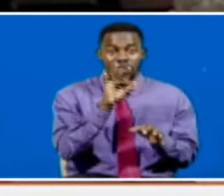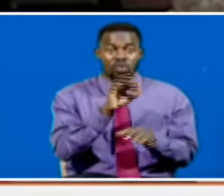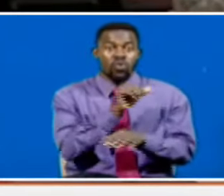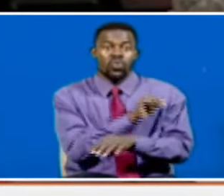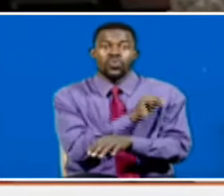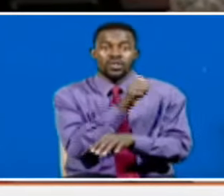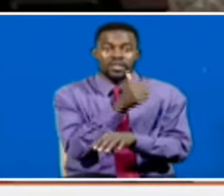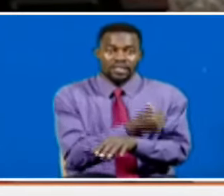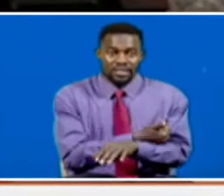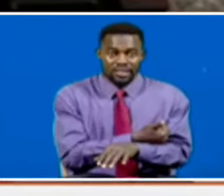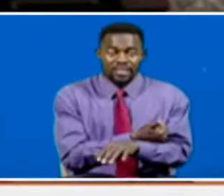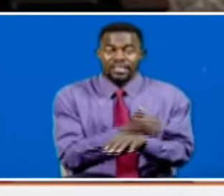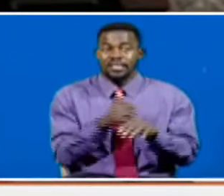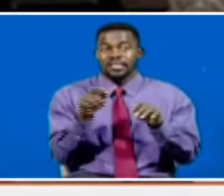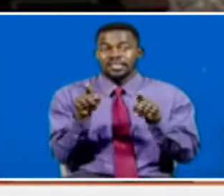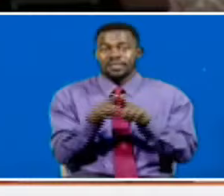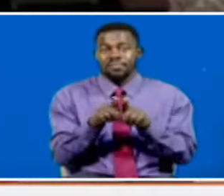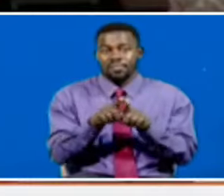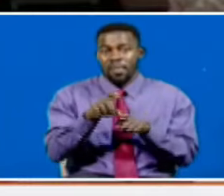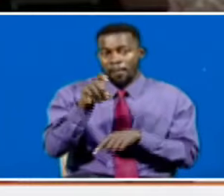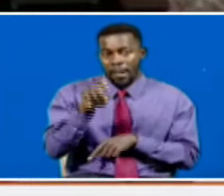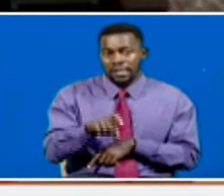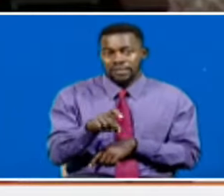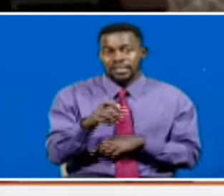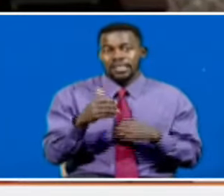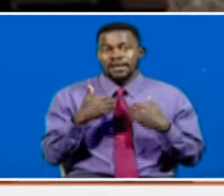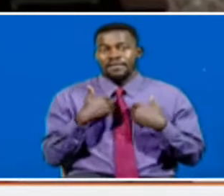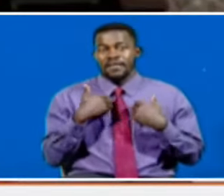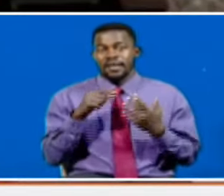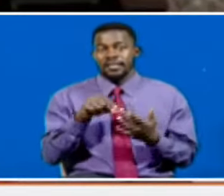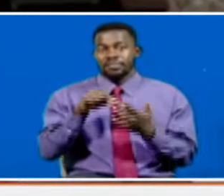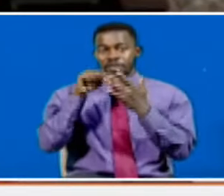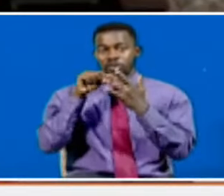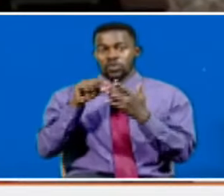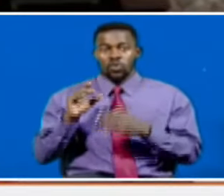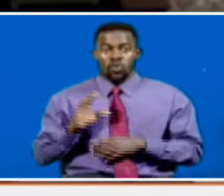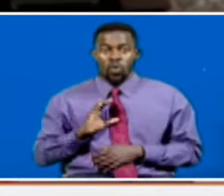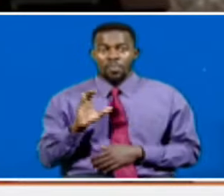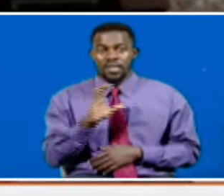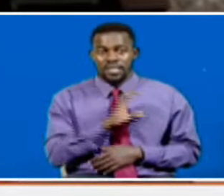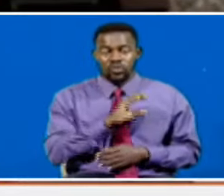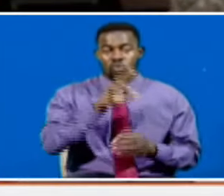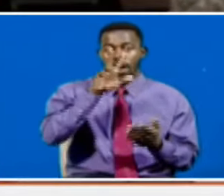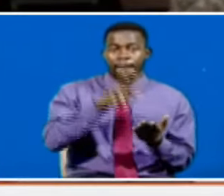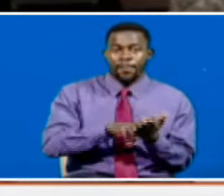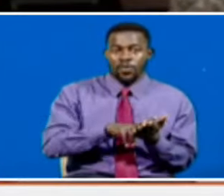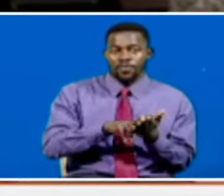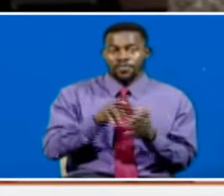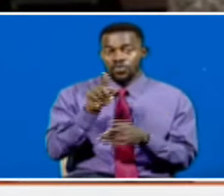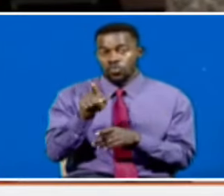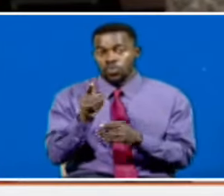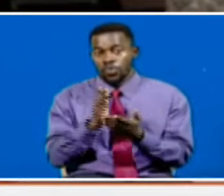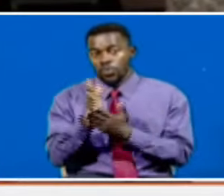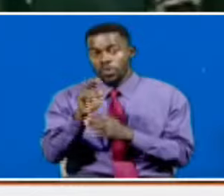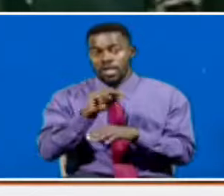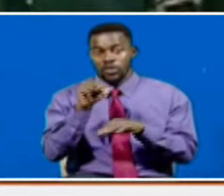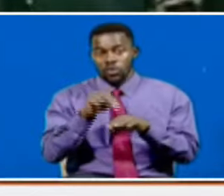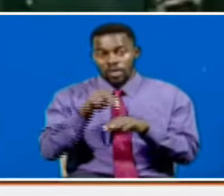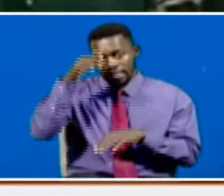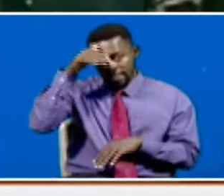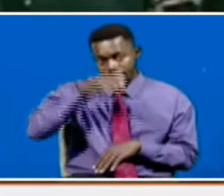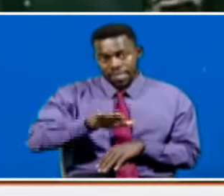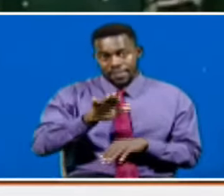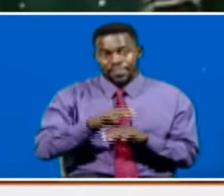recalls the serving consuls general not voted for the vetting and approval by the National Assembly.